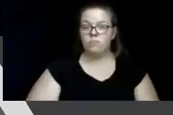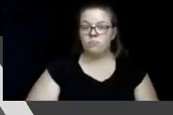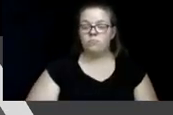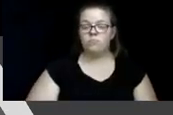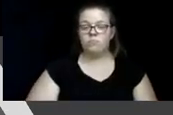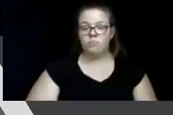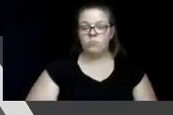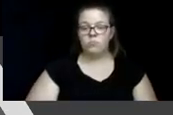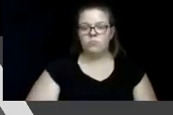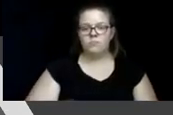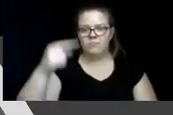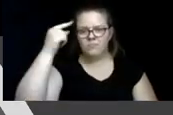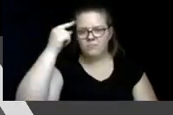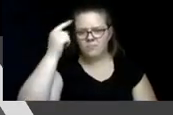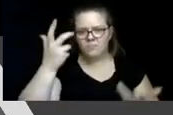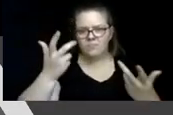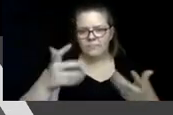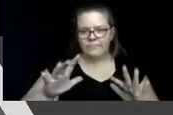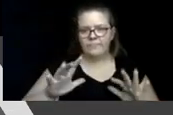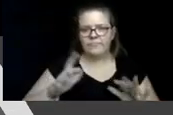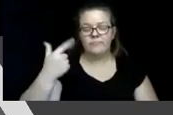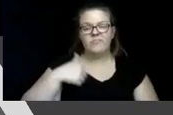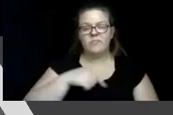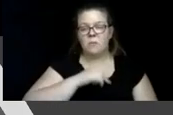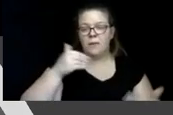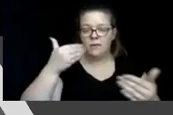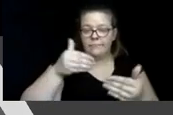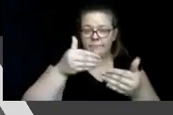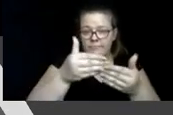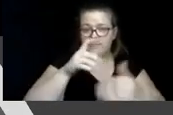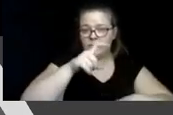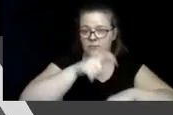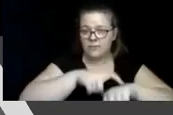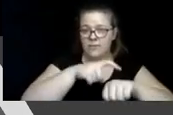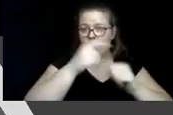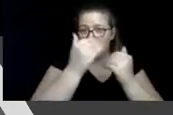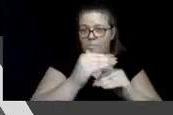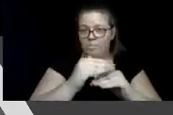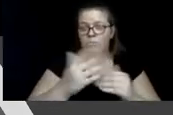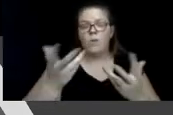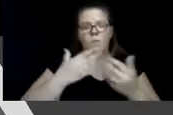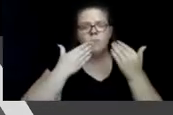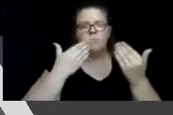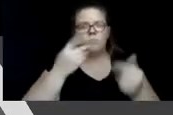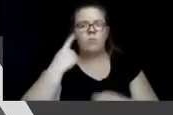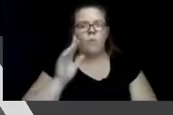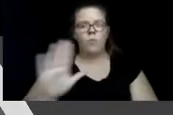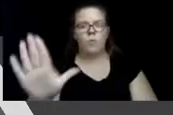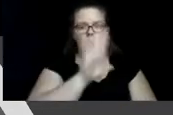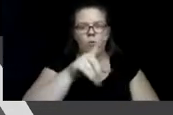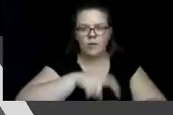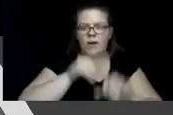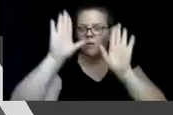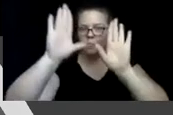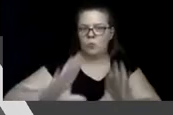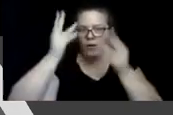So I think that's it. And we are just about at time. So I want to thank you for your time and for that great information